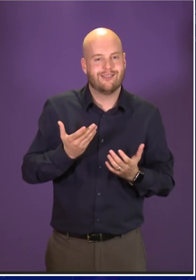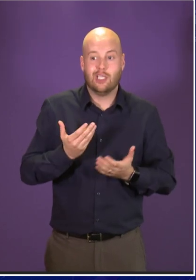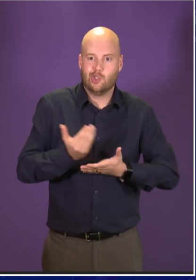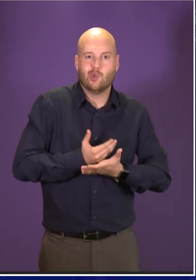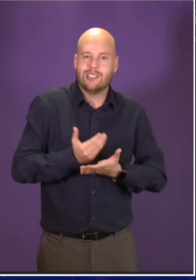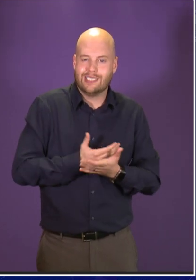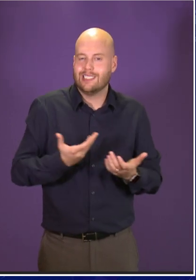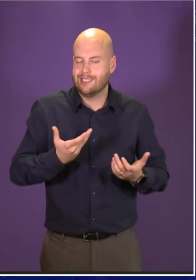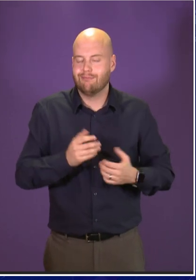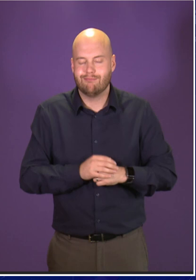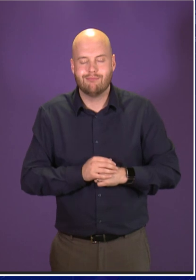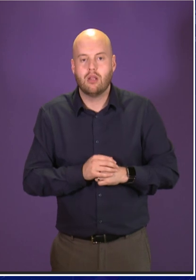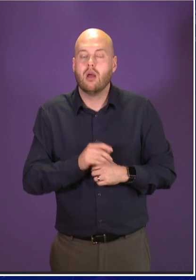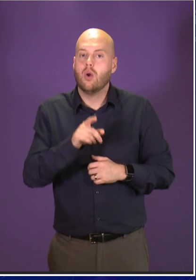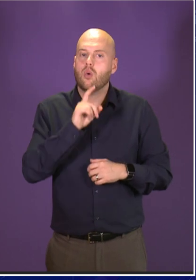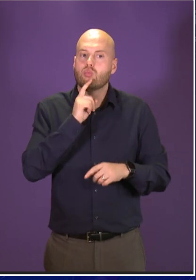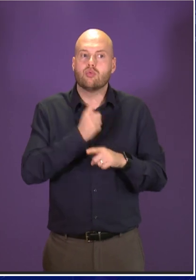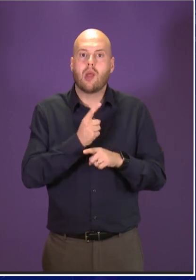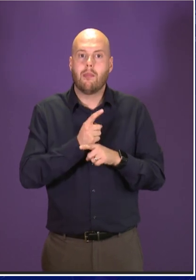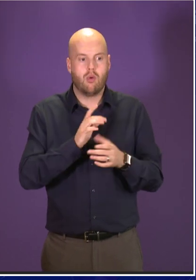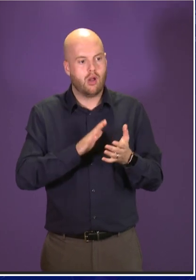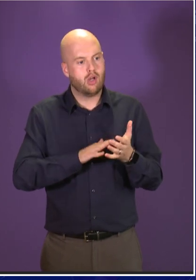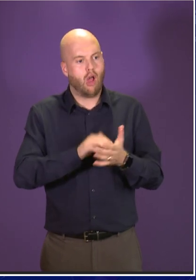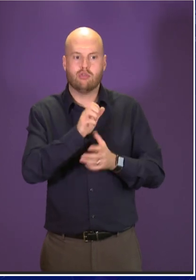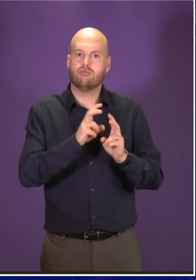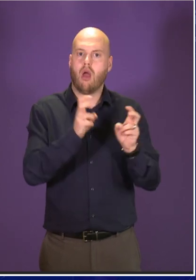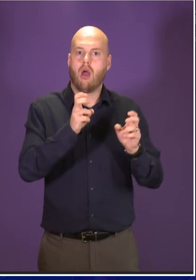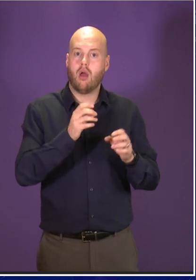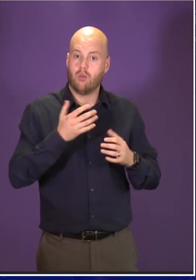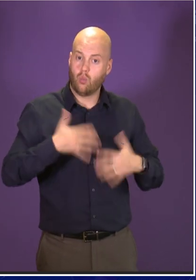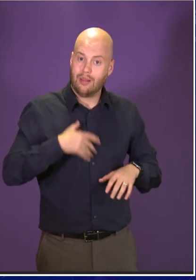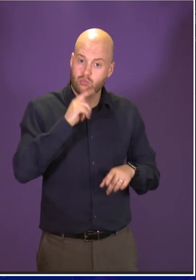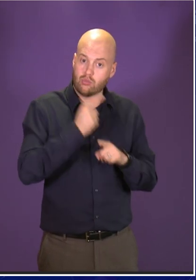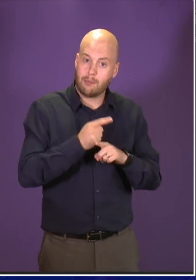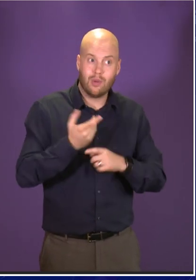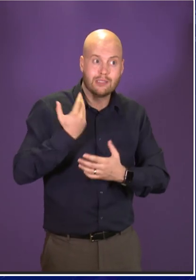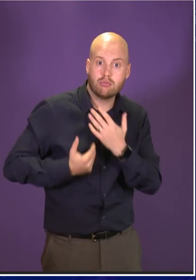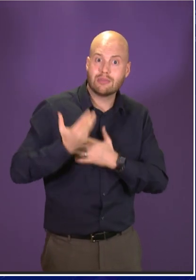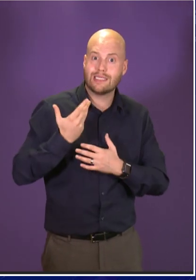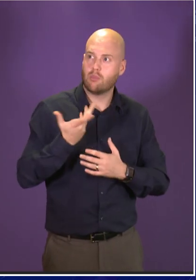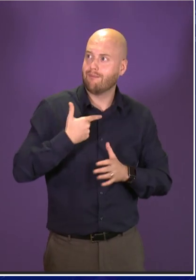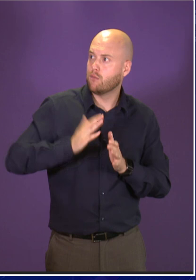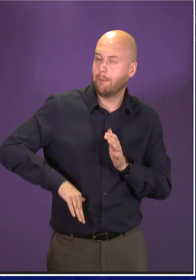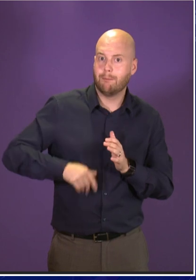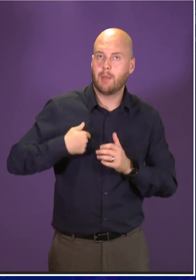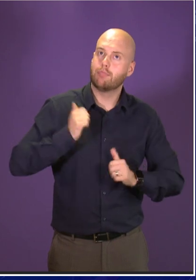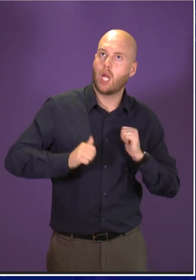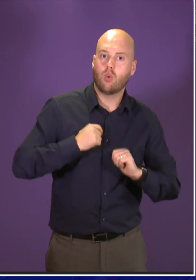we talk about culture, we're not just talking about our history and where we came from and what we're proud of. We're talking